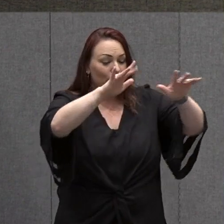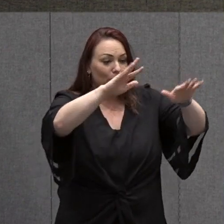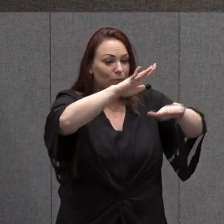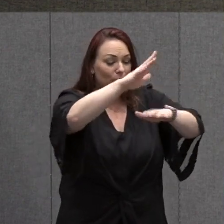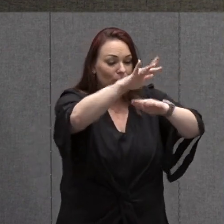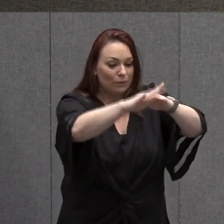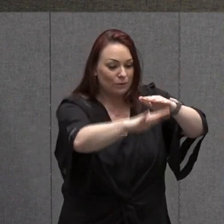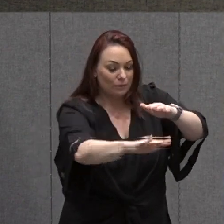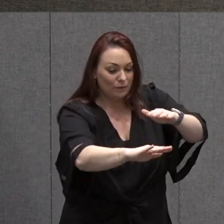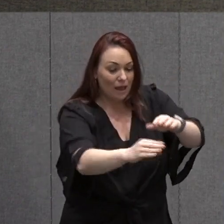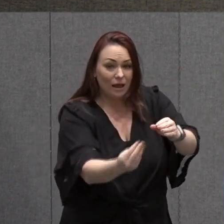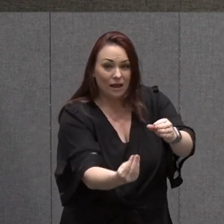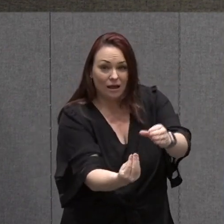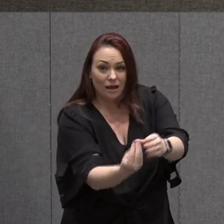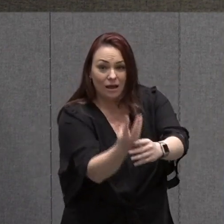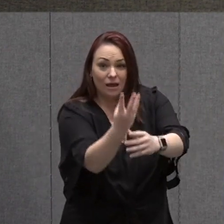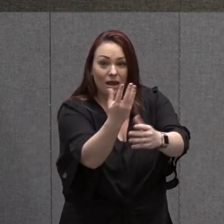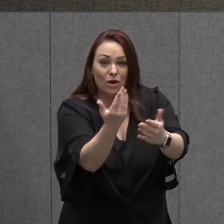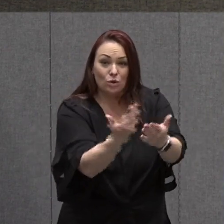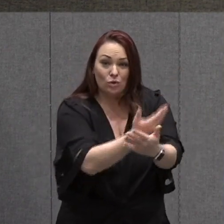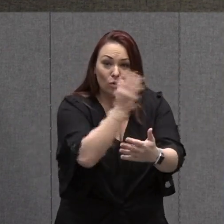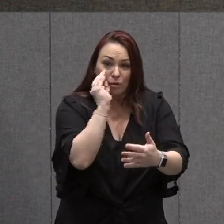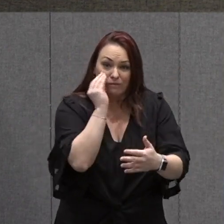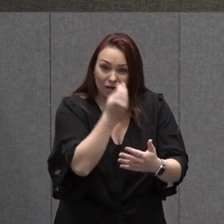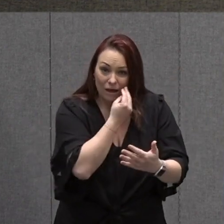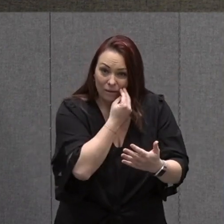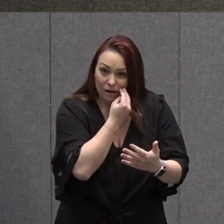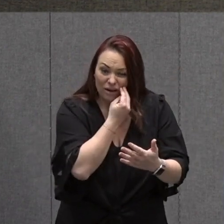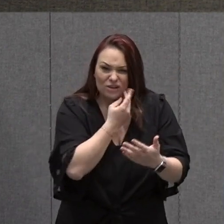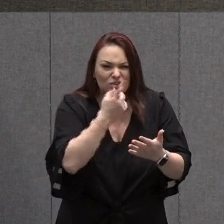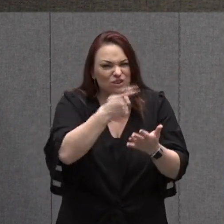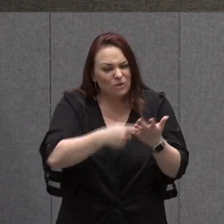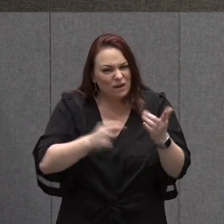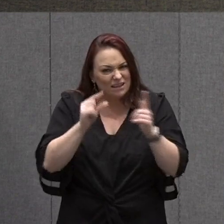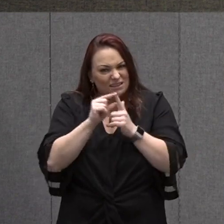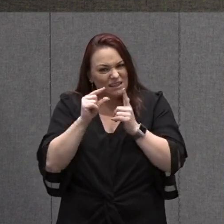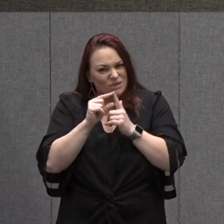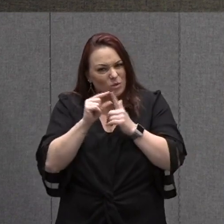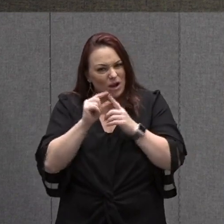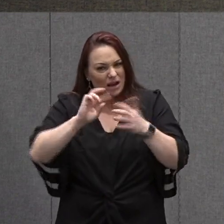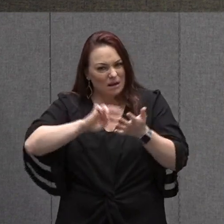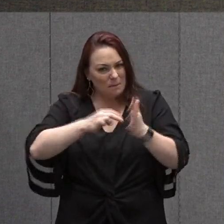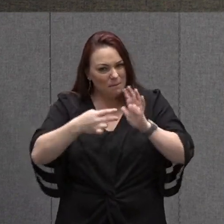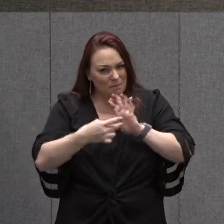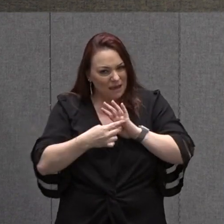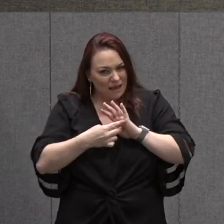new. So what does this word disperse mean?